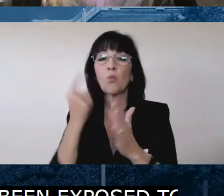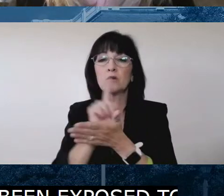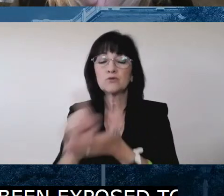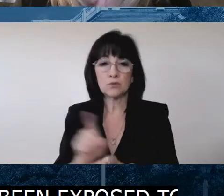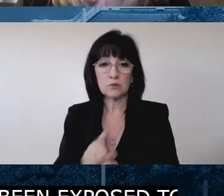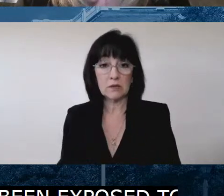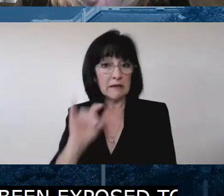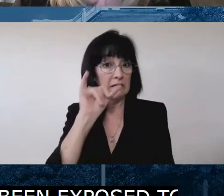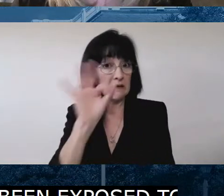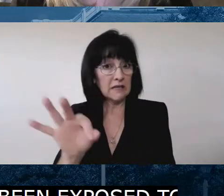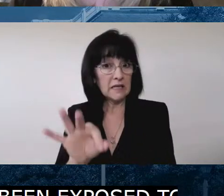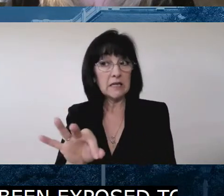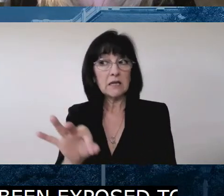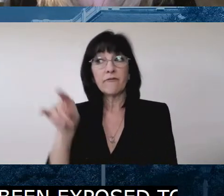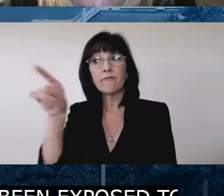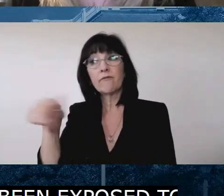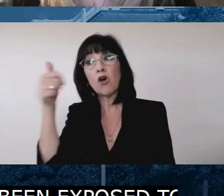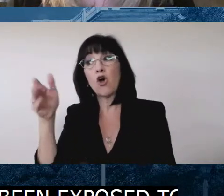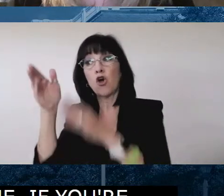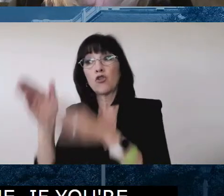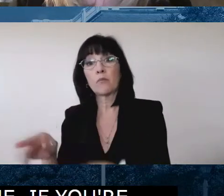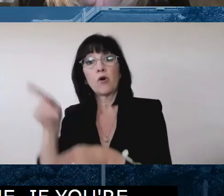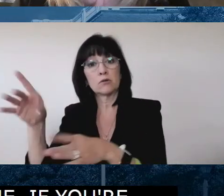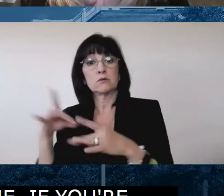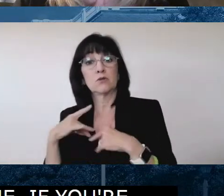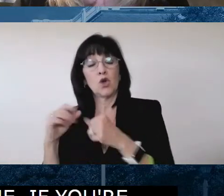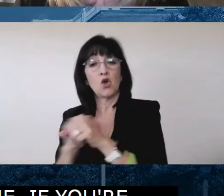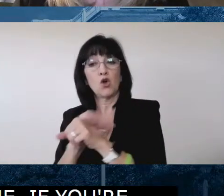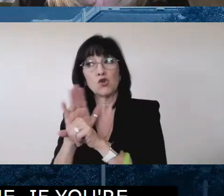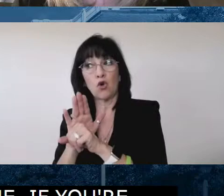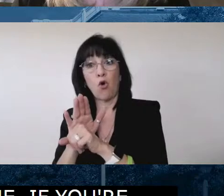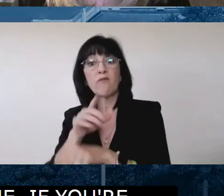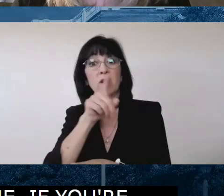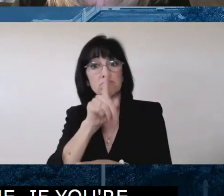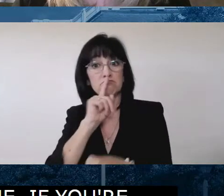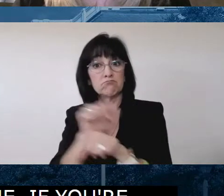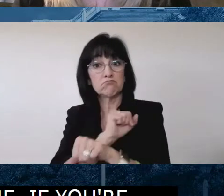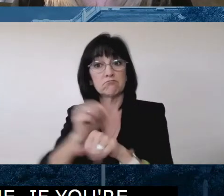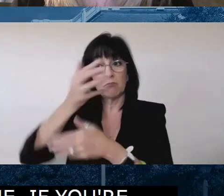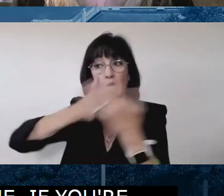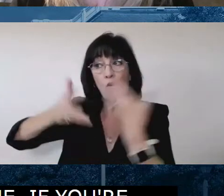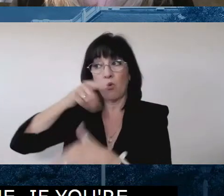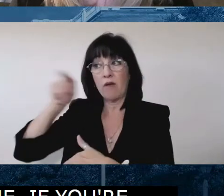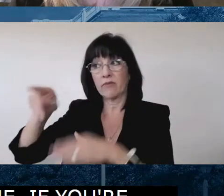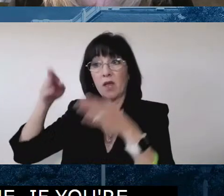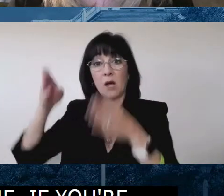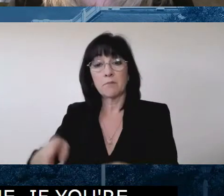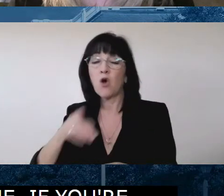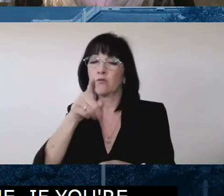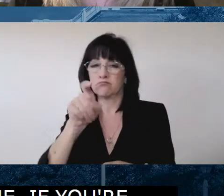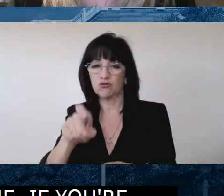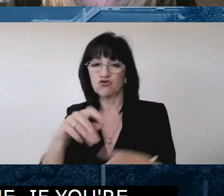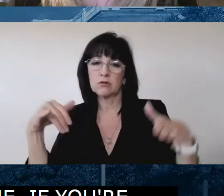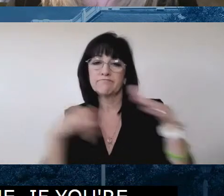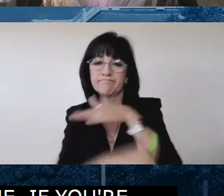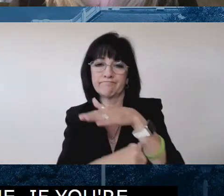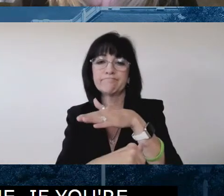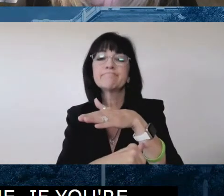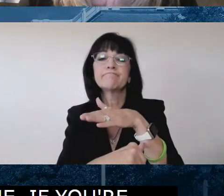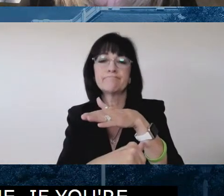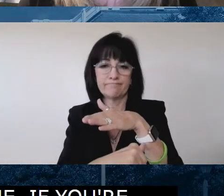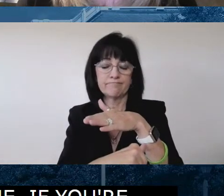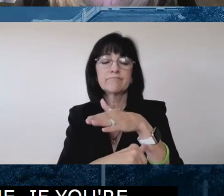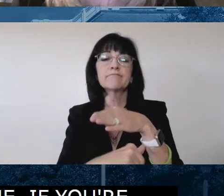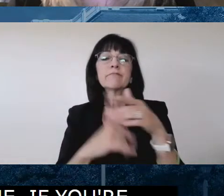quarantine if you are unvaccinated, and you also should get tested 5 to 7 days after exposure. Now,